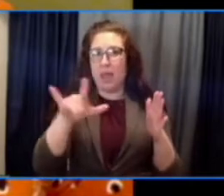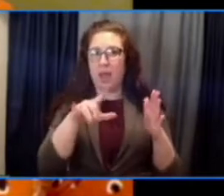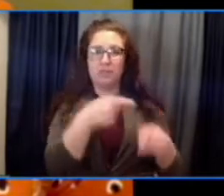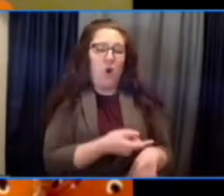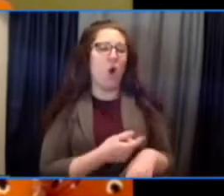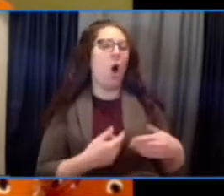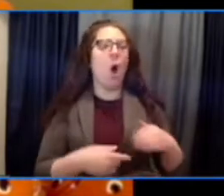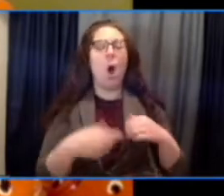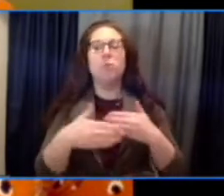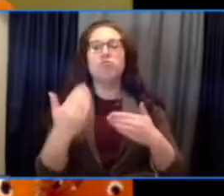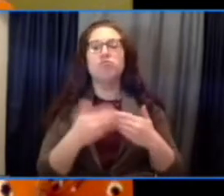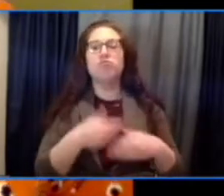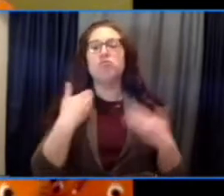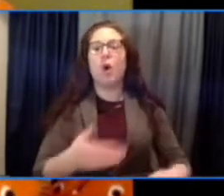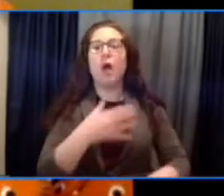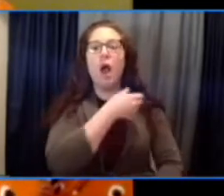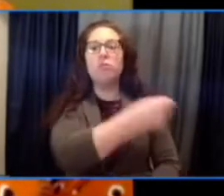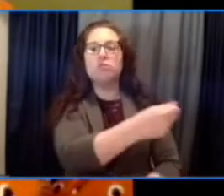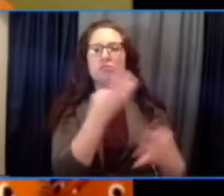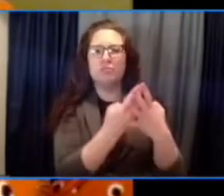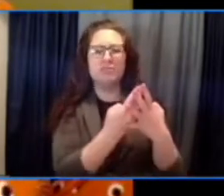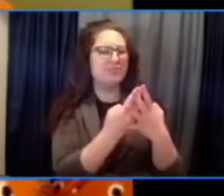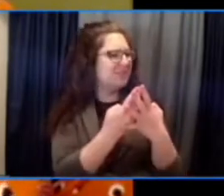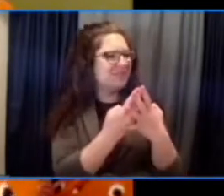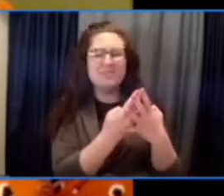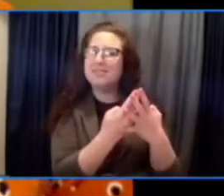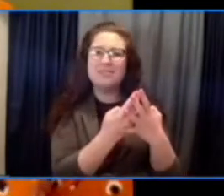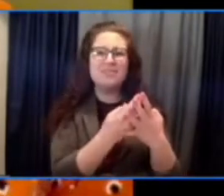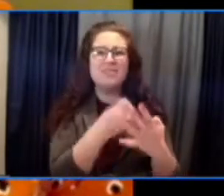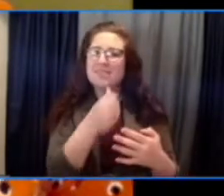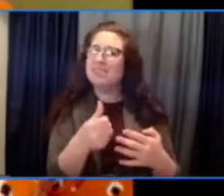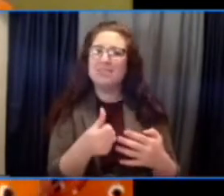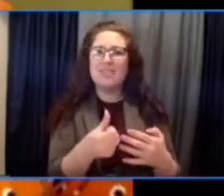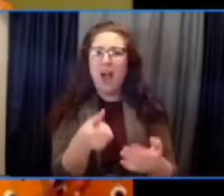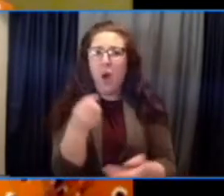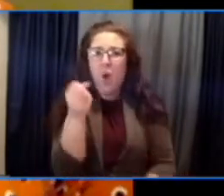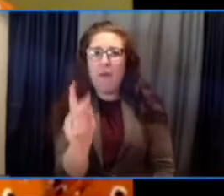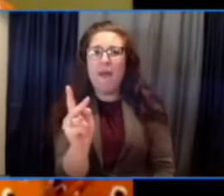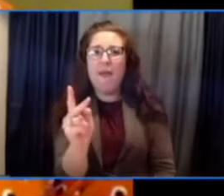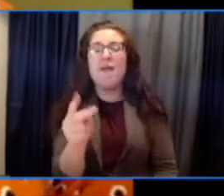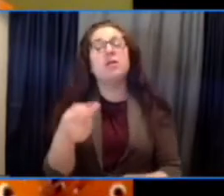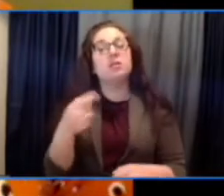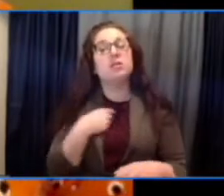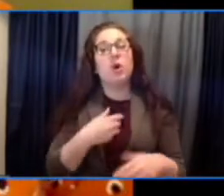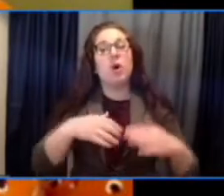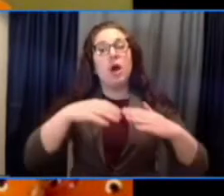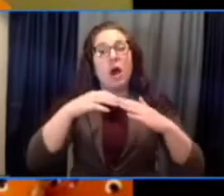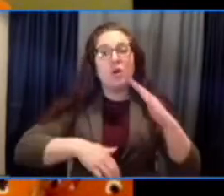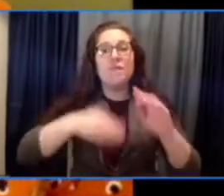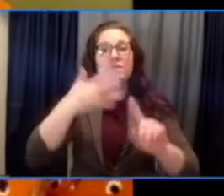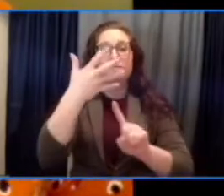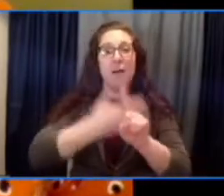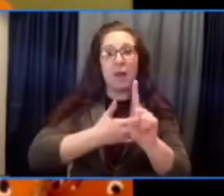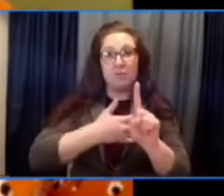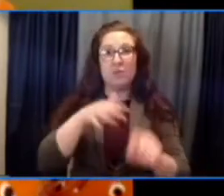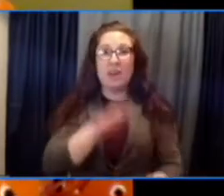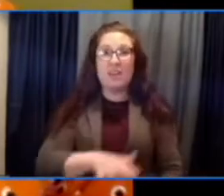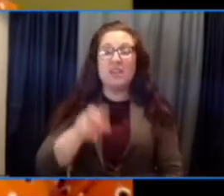accountable. In less than 5 months, we collected nearly 250,000 signatures. That's